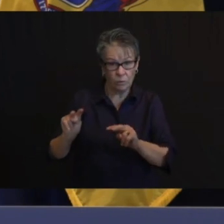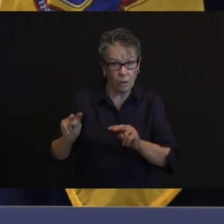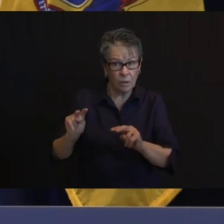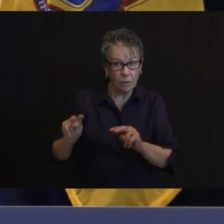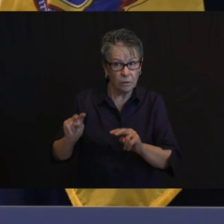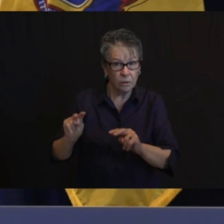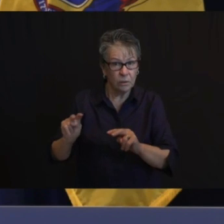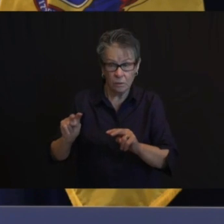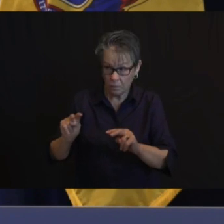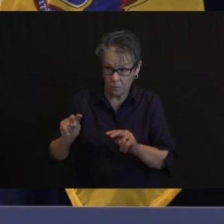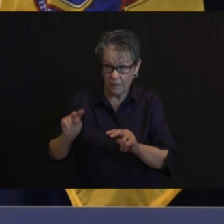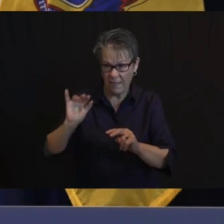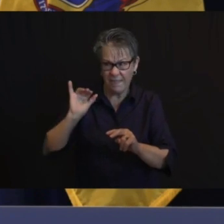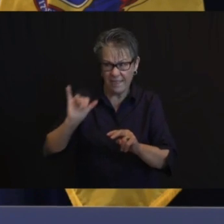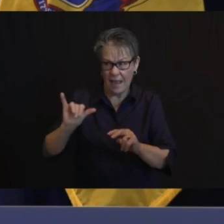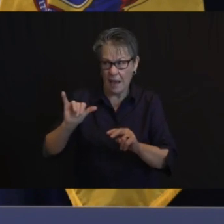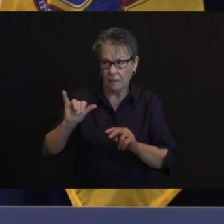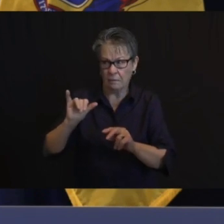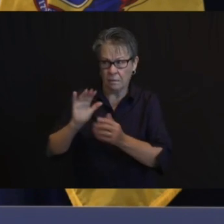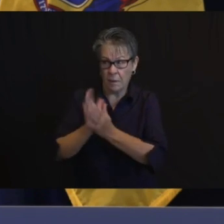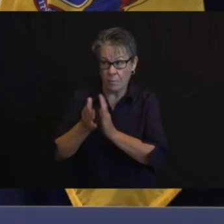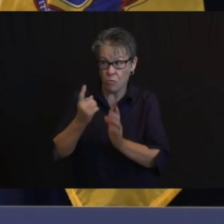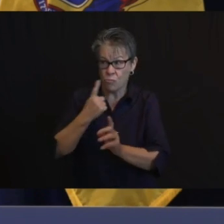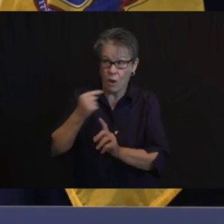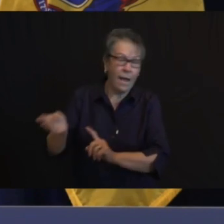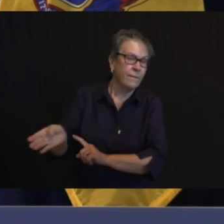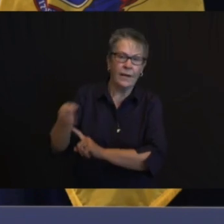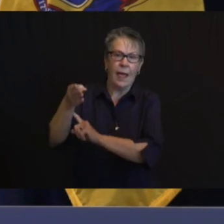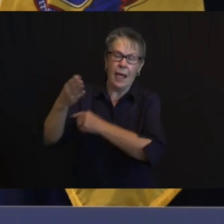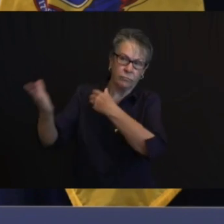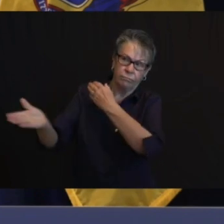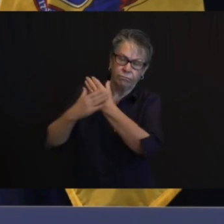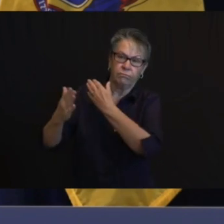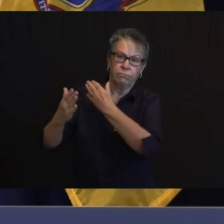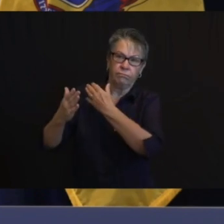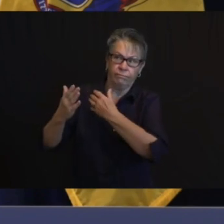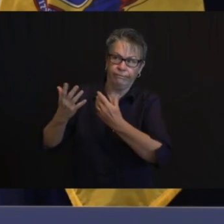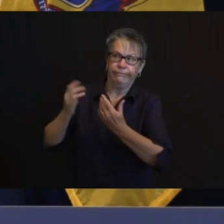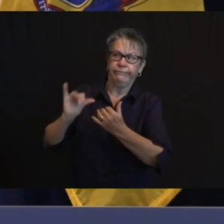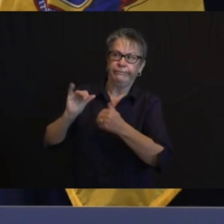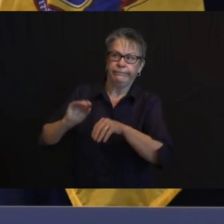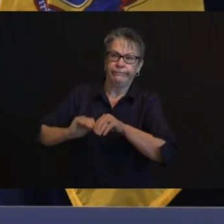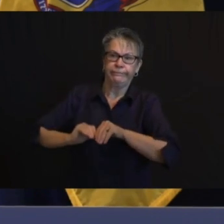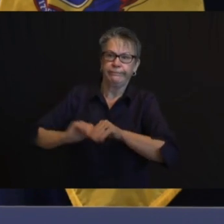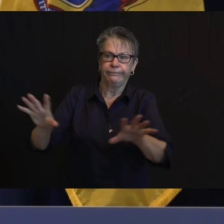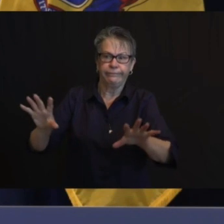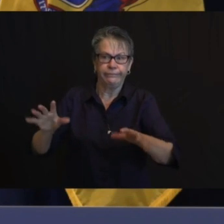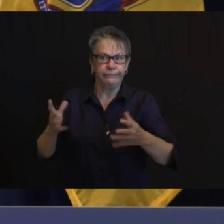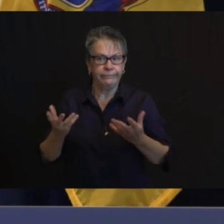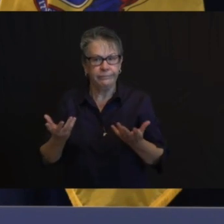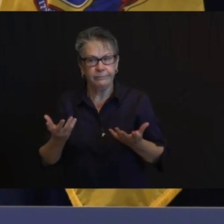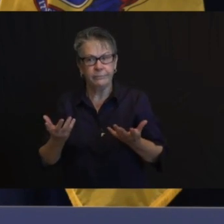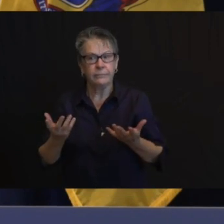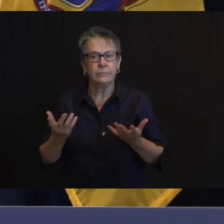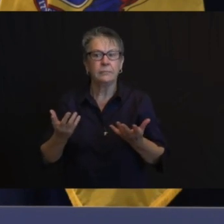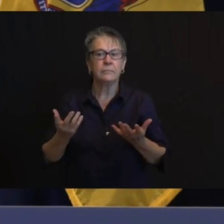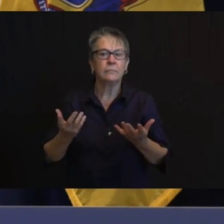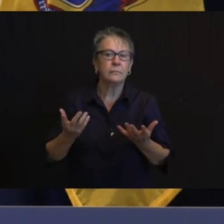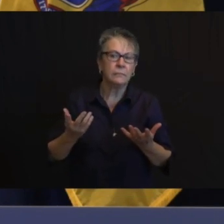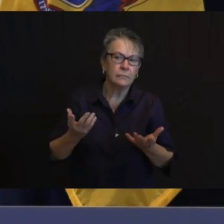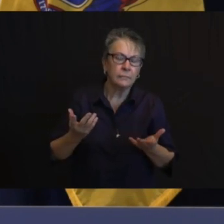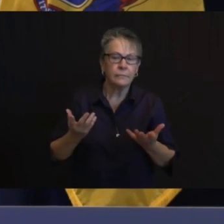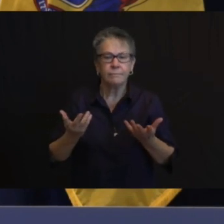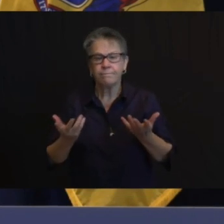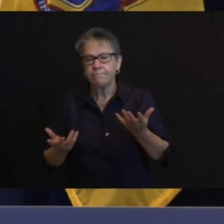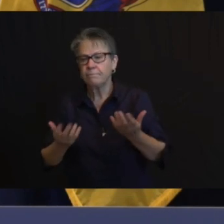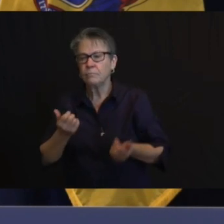looking for during that period? For the governor, to follow up on a question asked by the other New Jersey network last week, what level of reopening are